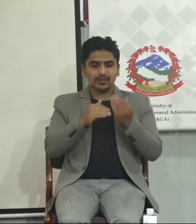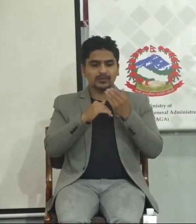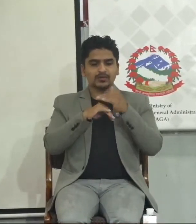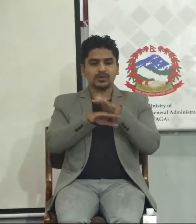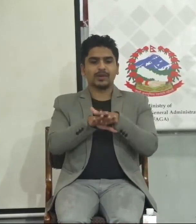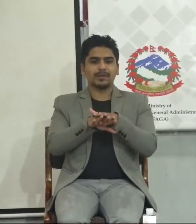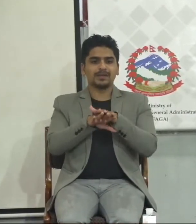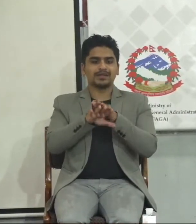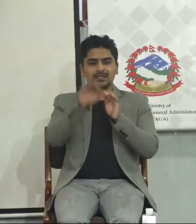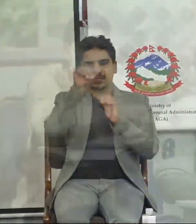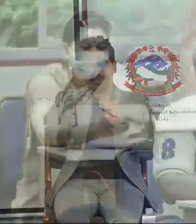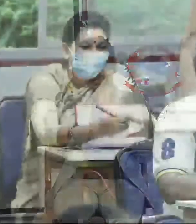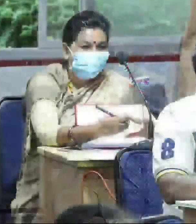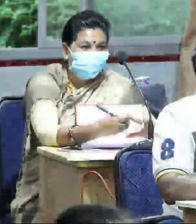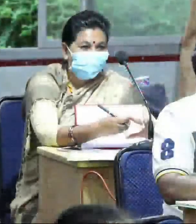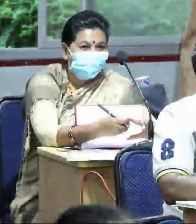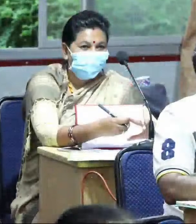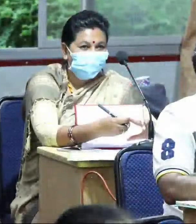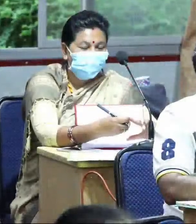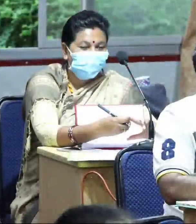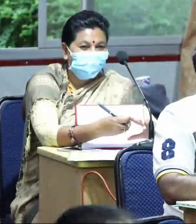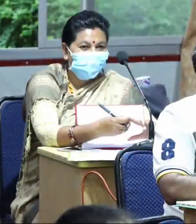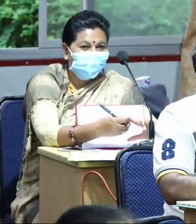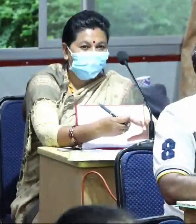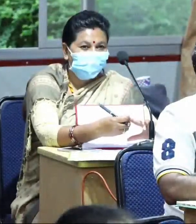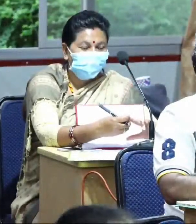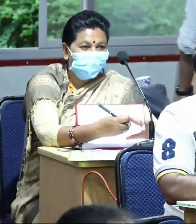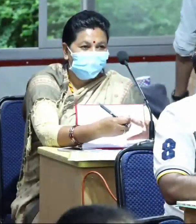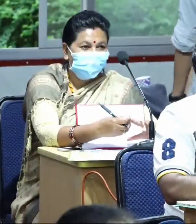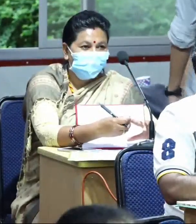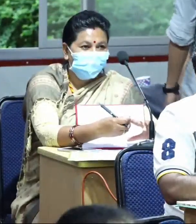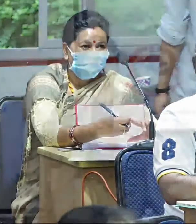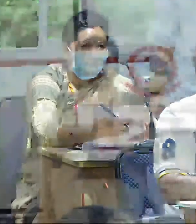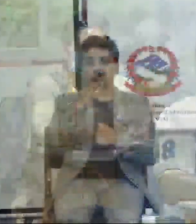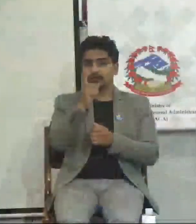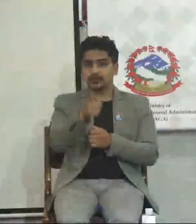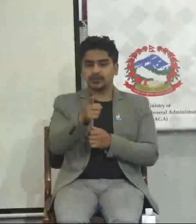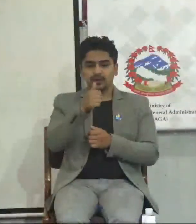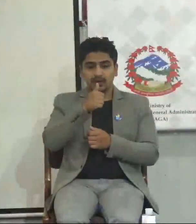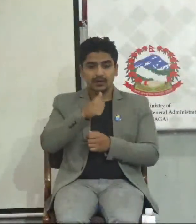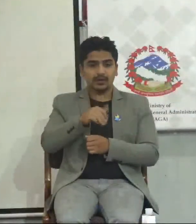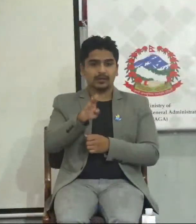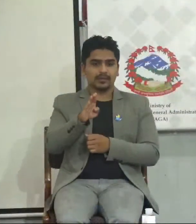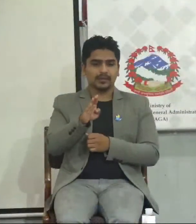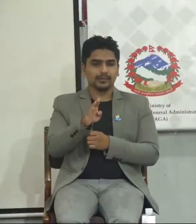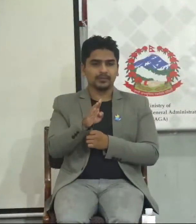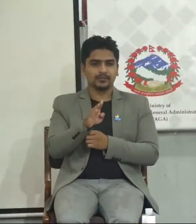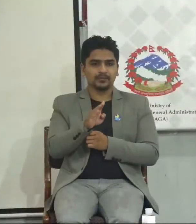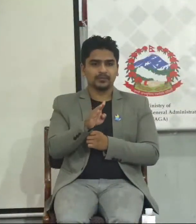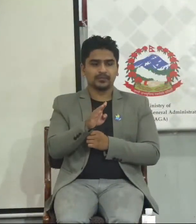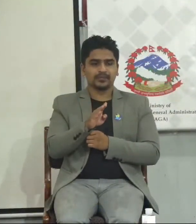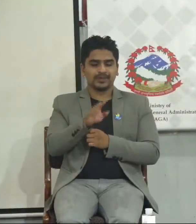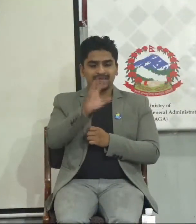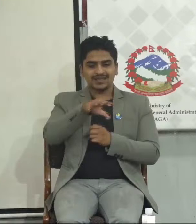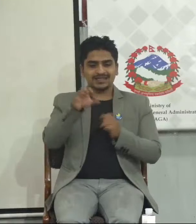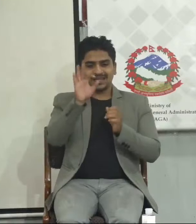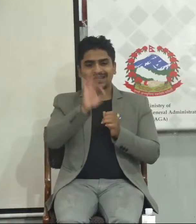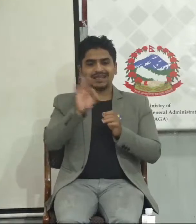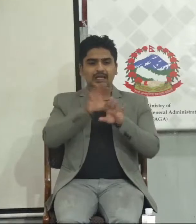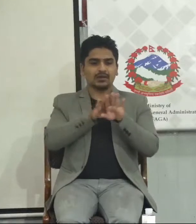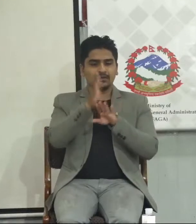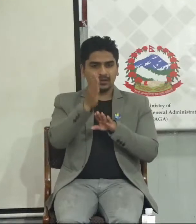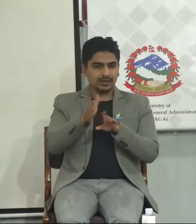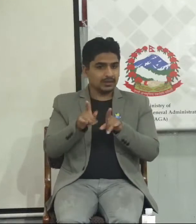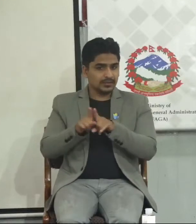inclusive information. Even the local agencies, they need to analyze the